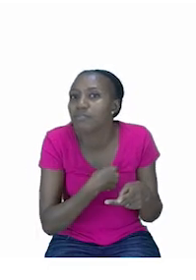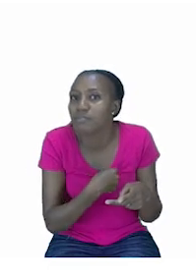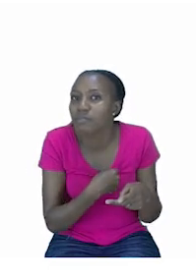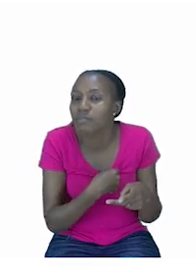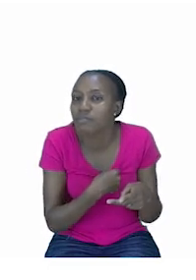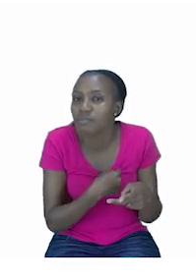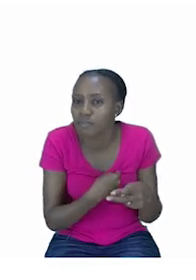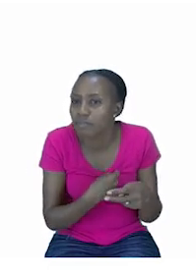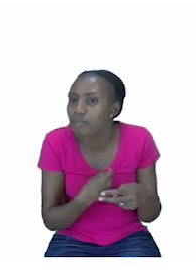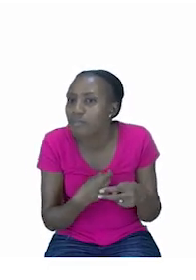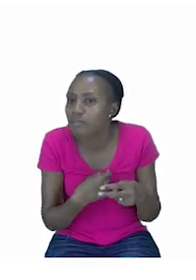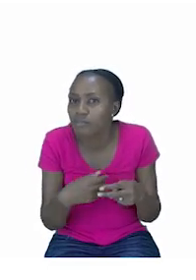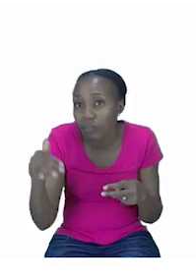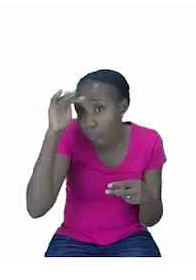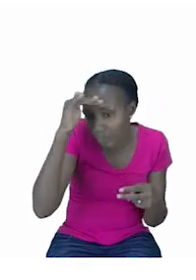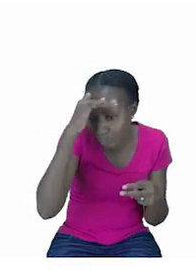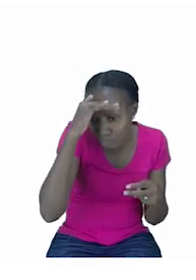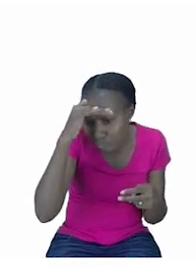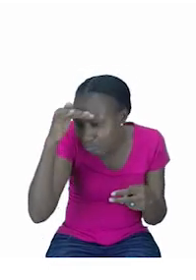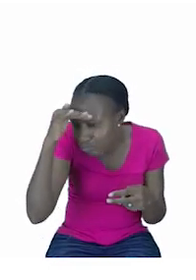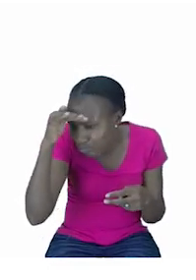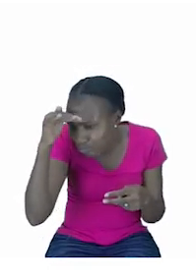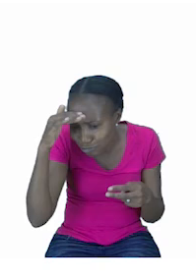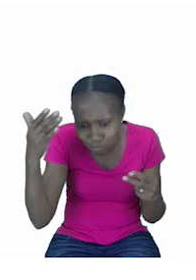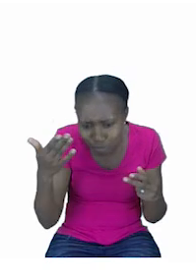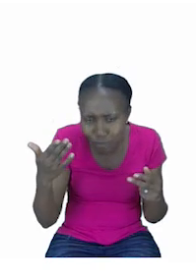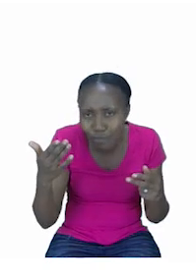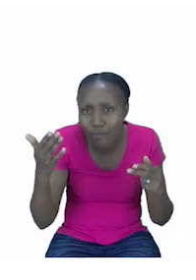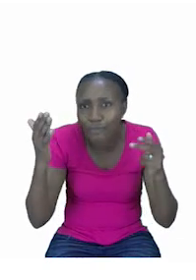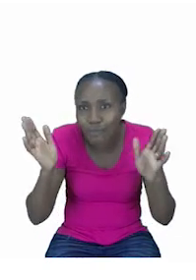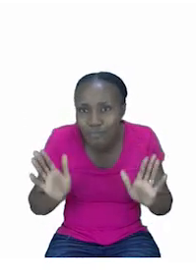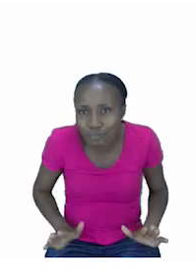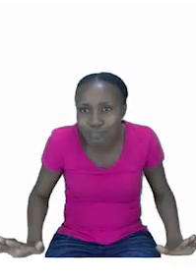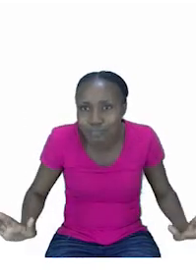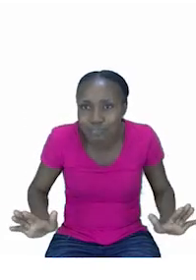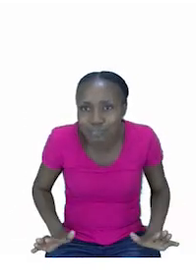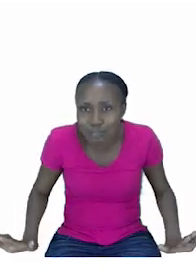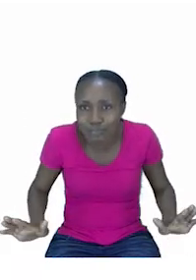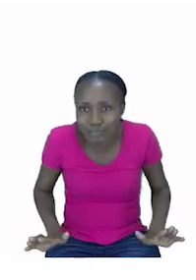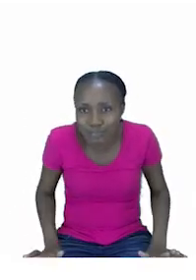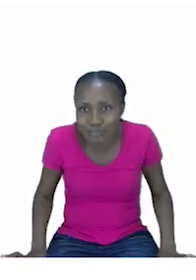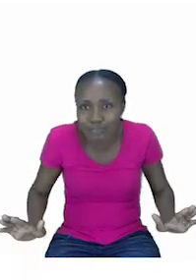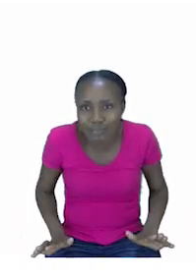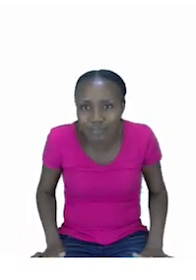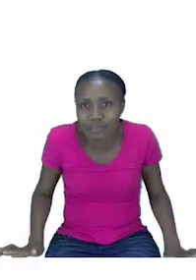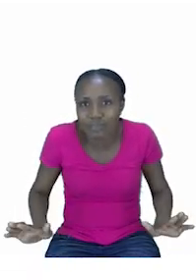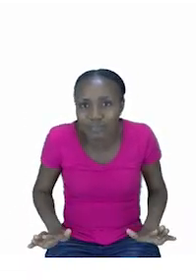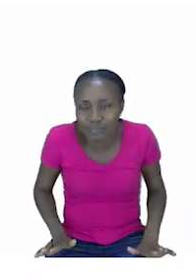Let us look for a picture that shows the pronoun she.